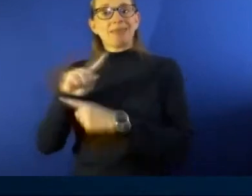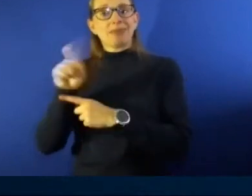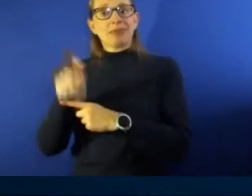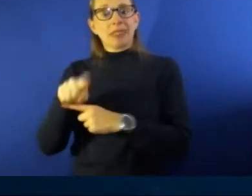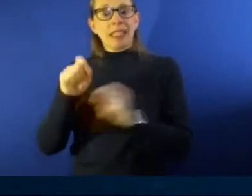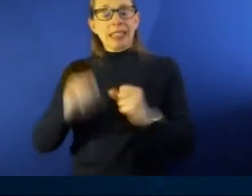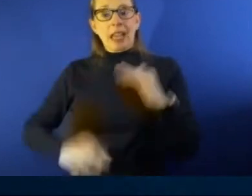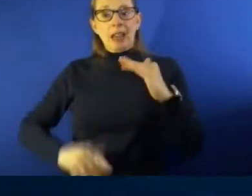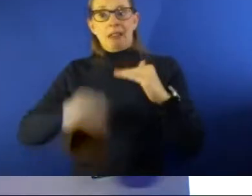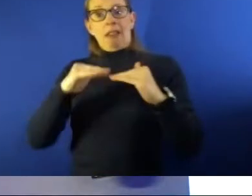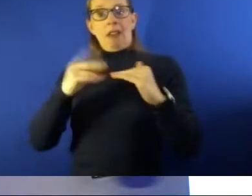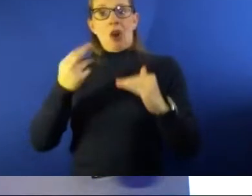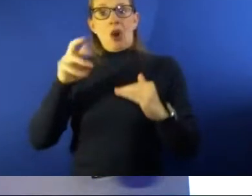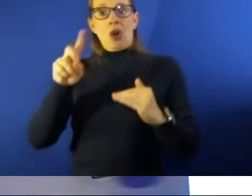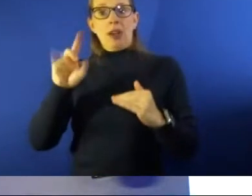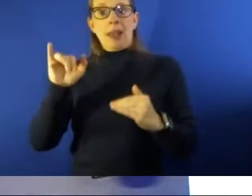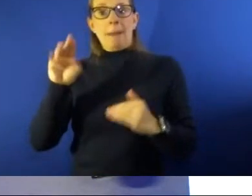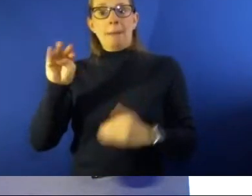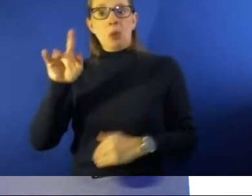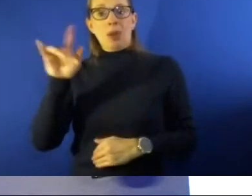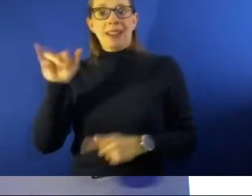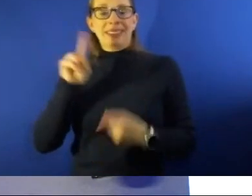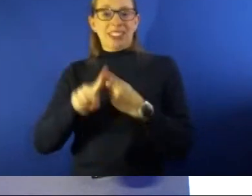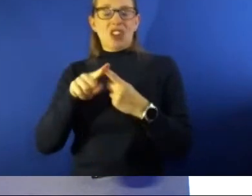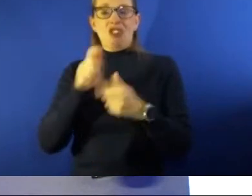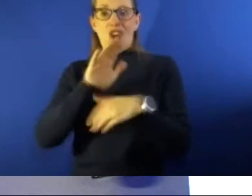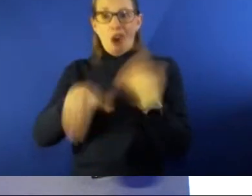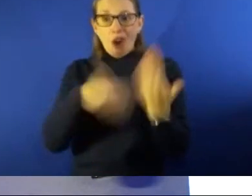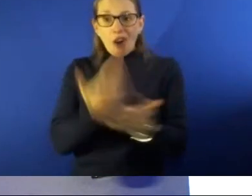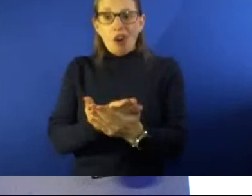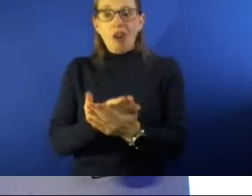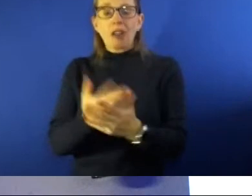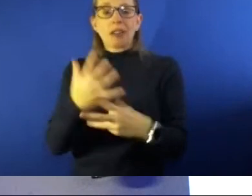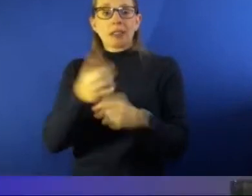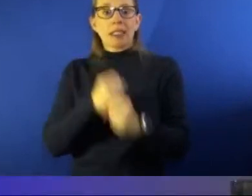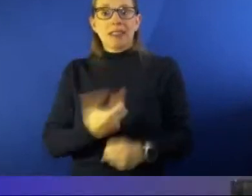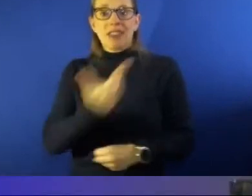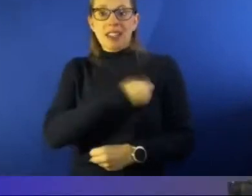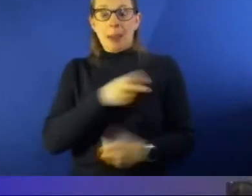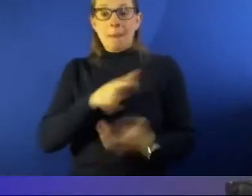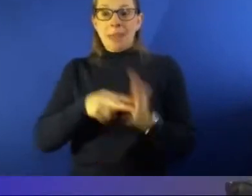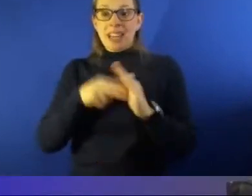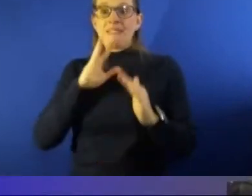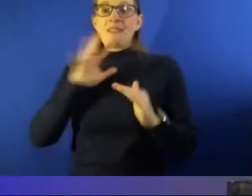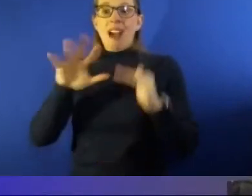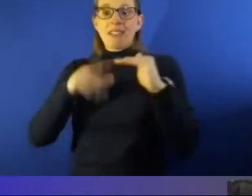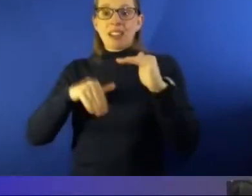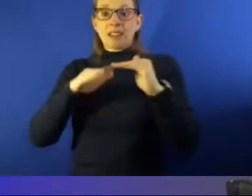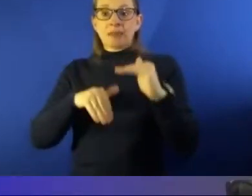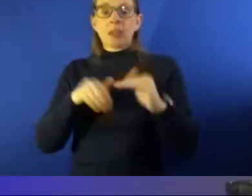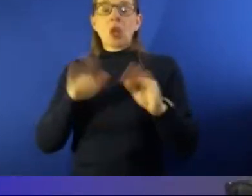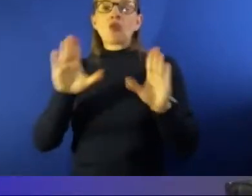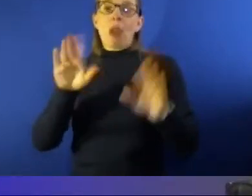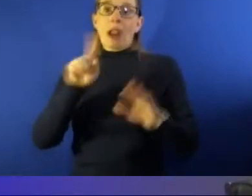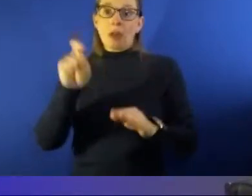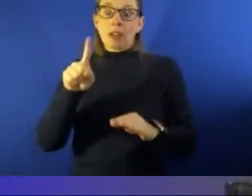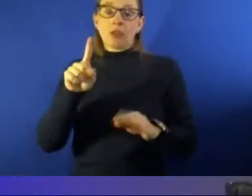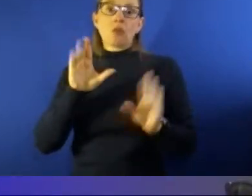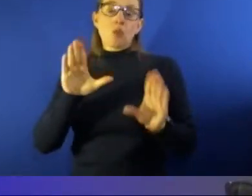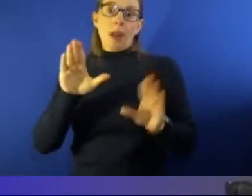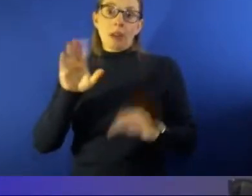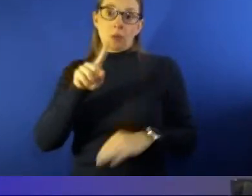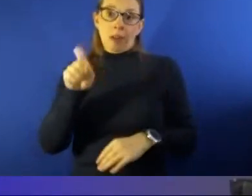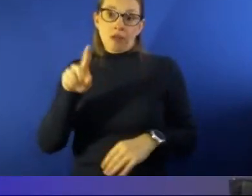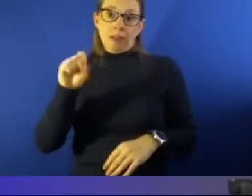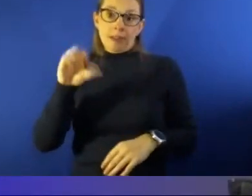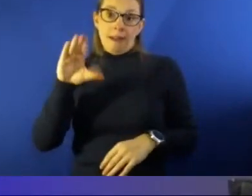everyone is able to get a vaccine, so those 5 and under? Yeah, so I think it's a great question, Scott. Thank you. And this is something that keeps